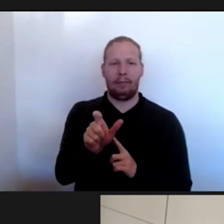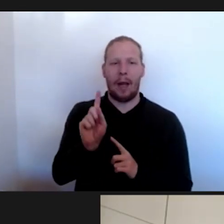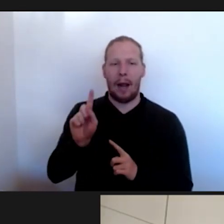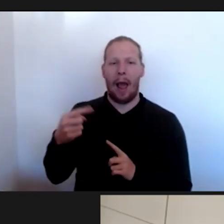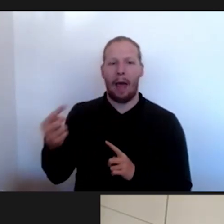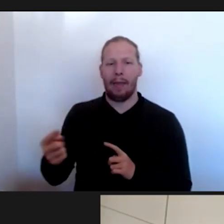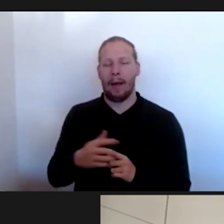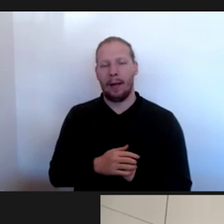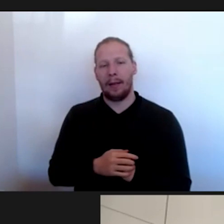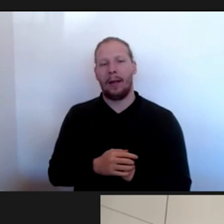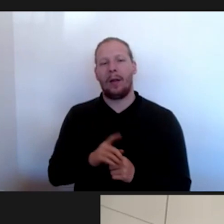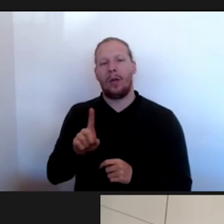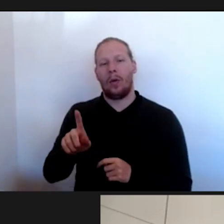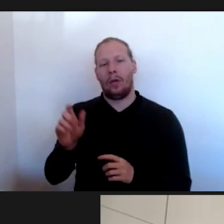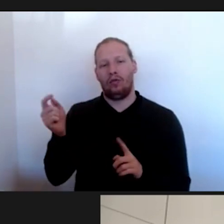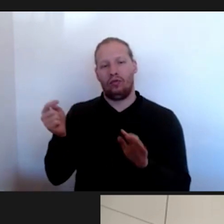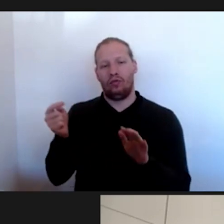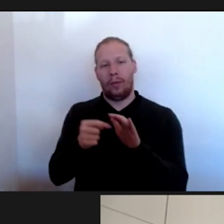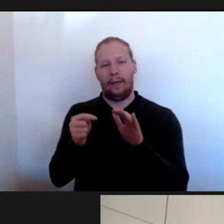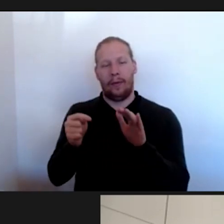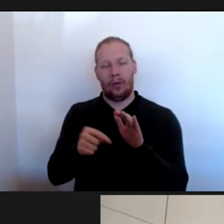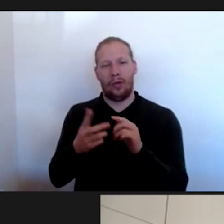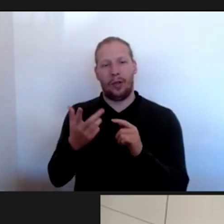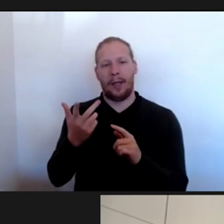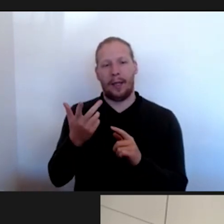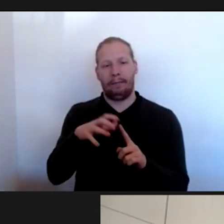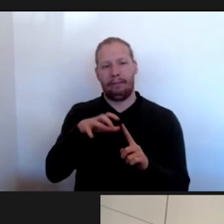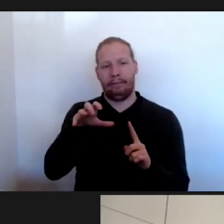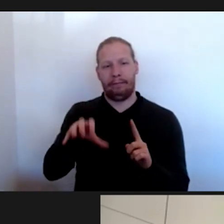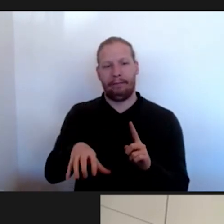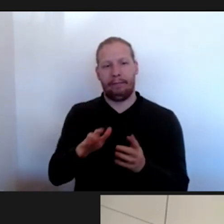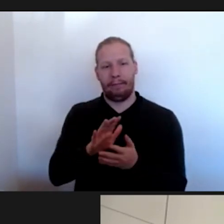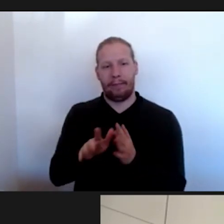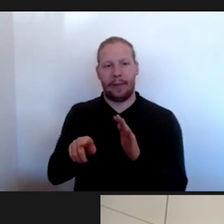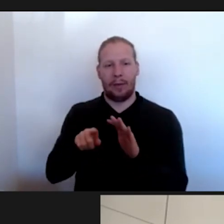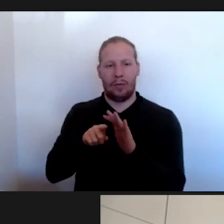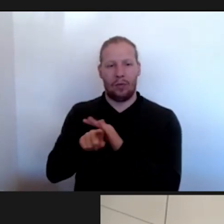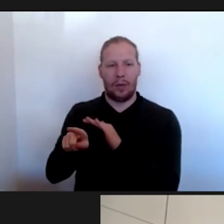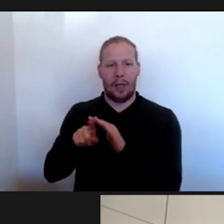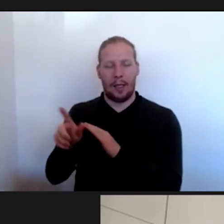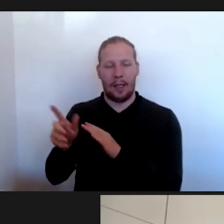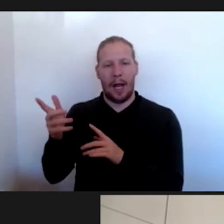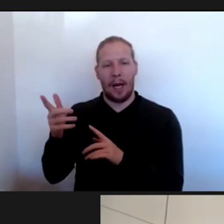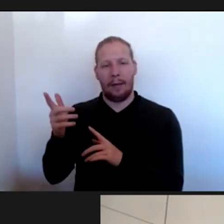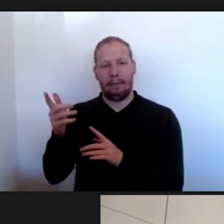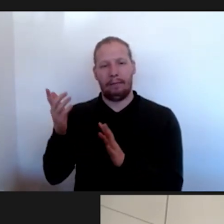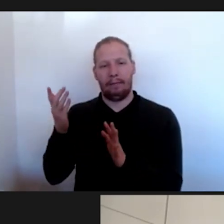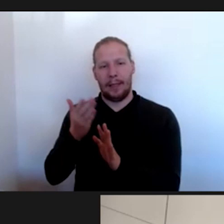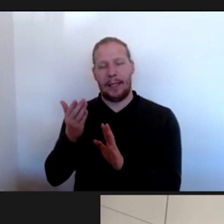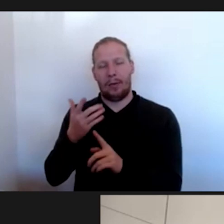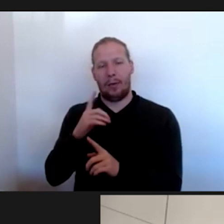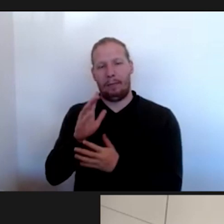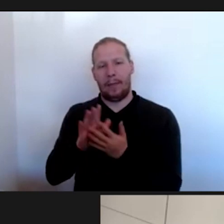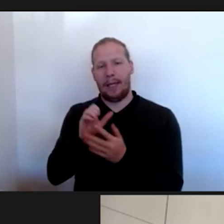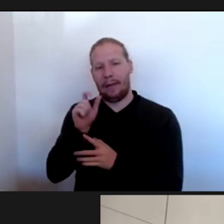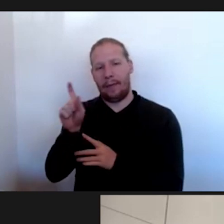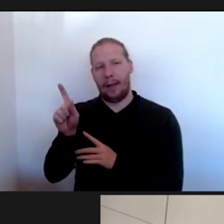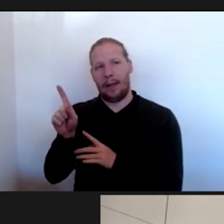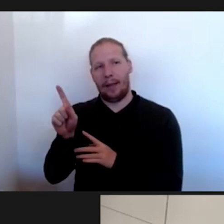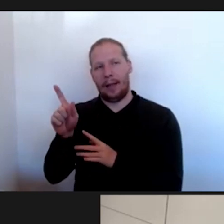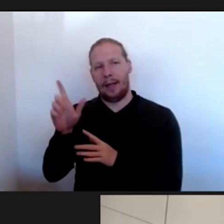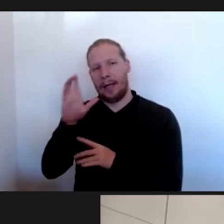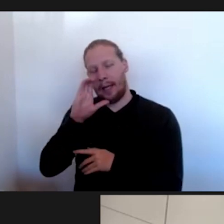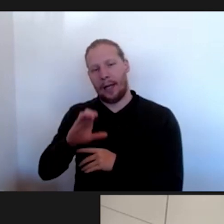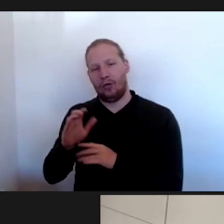people. There are even more invisible. So the asylum seekers, and oh my goodness, they are struggling. They are struggling because people don't talk about them